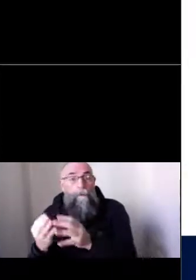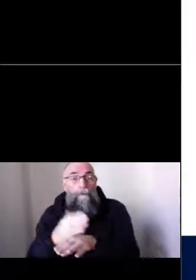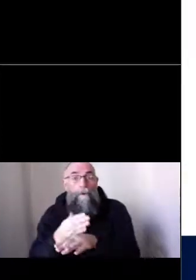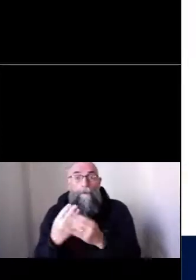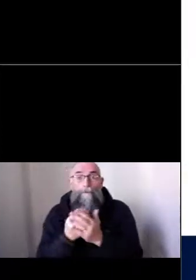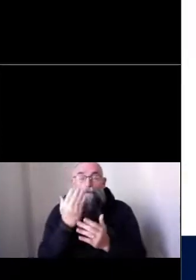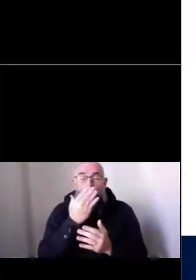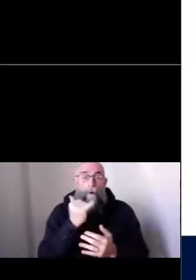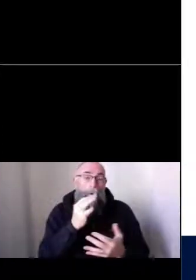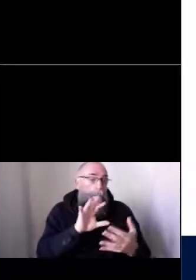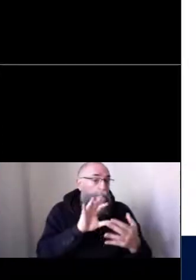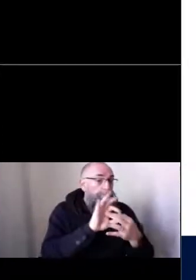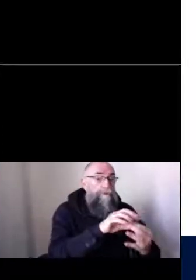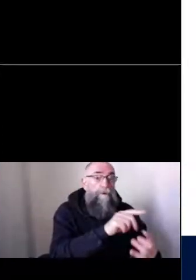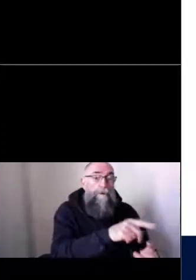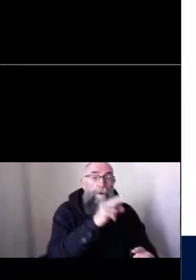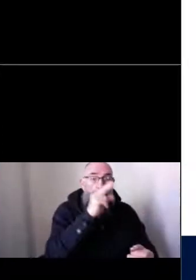youth organisation